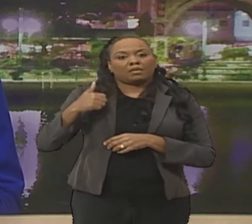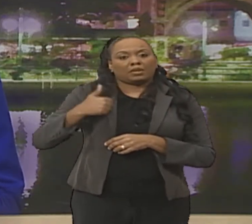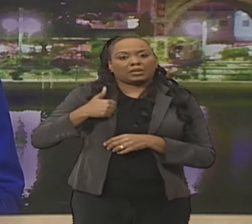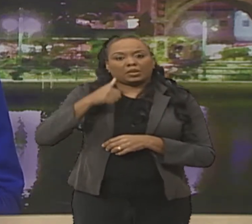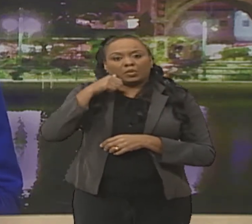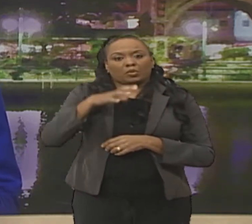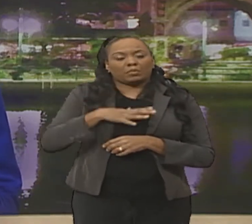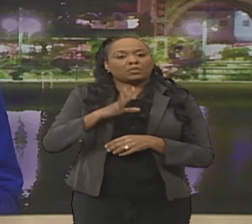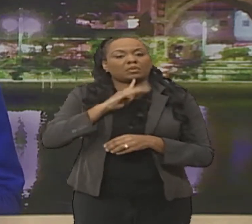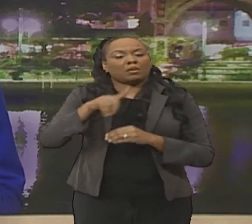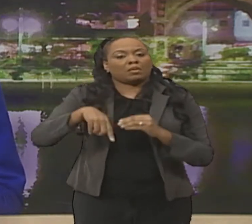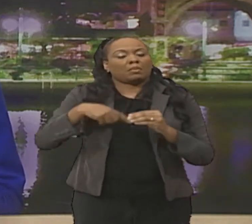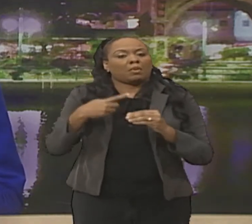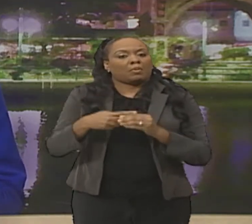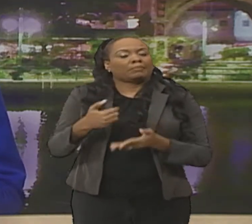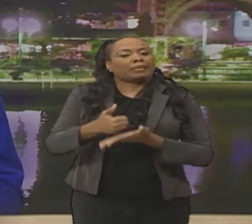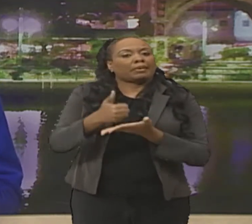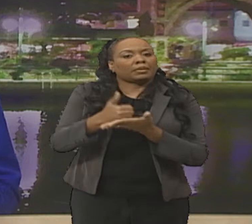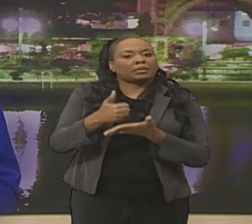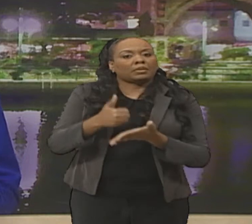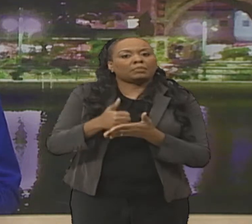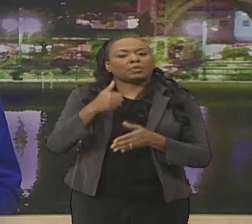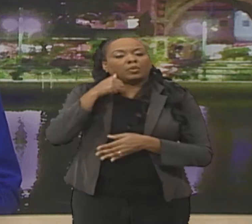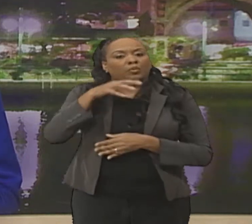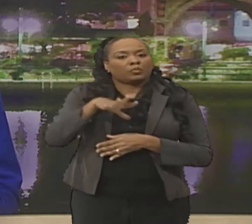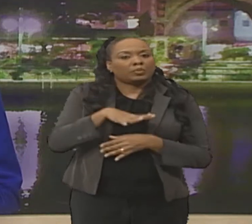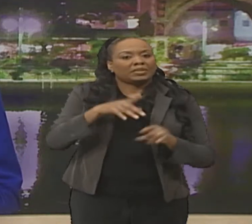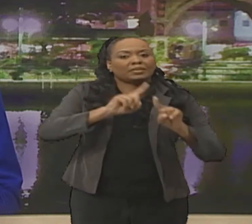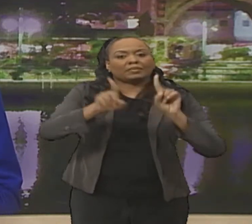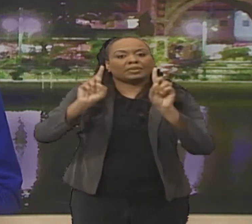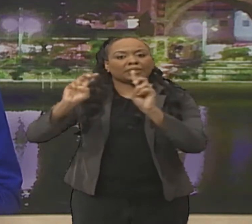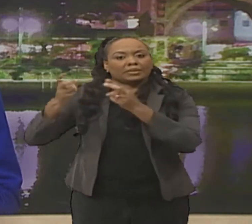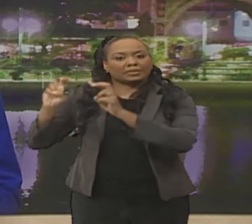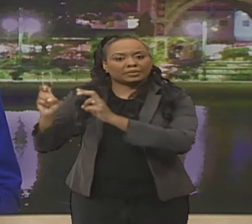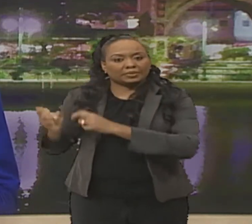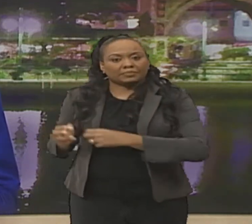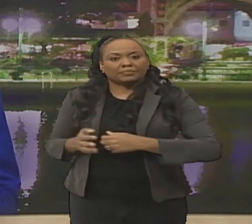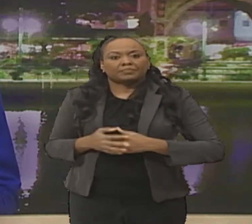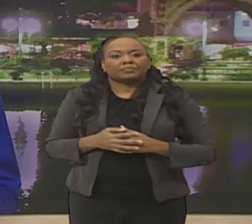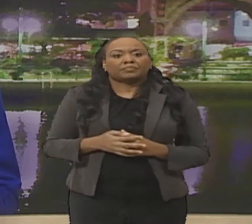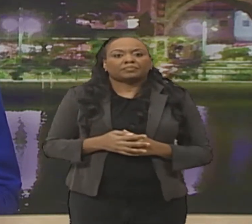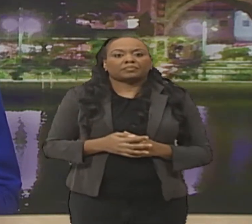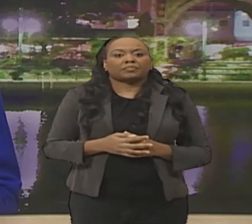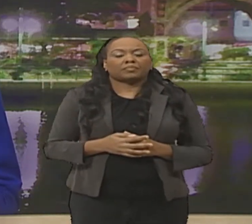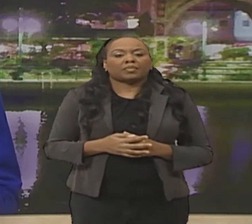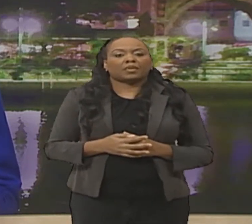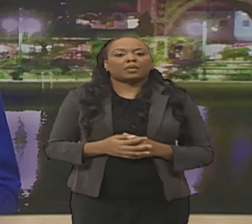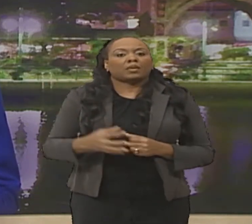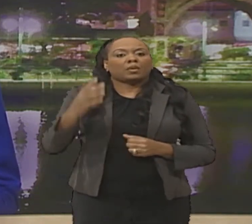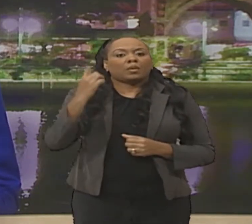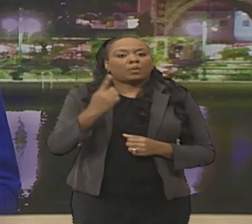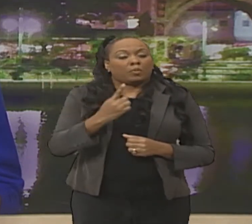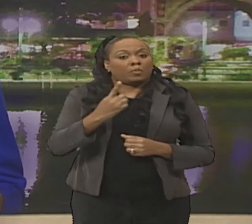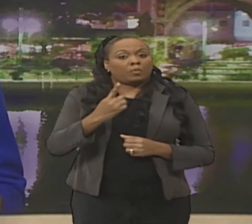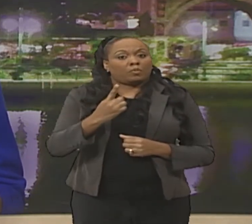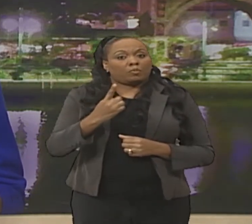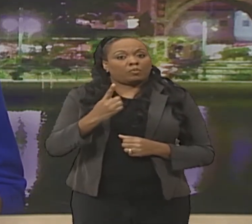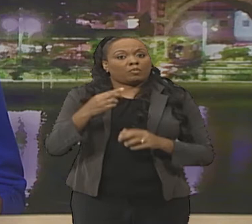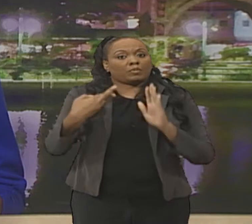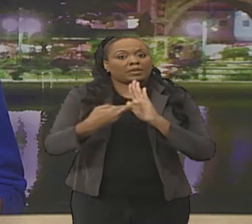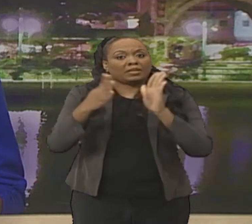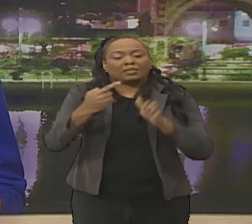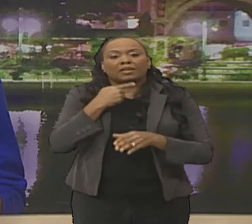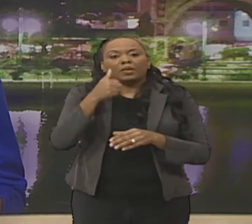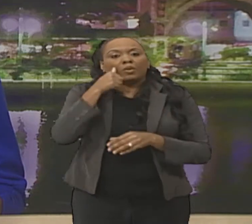address gender issues. Canada's Parliamentary Secretary to the Minister of Development, Kamal Kera, says women must be involved